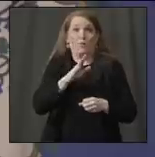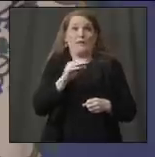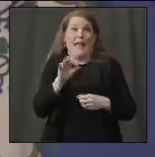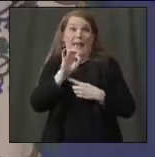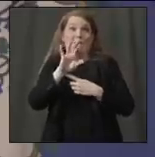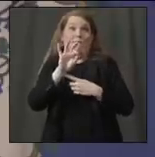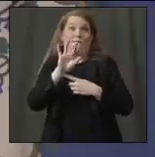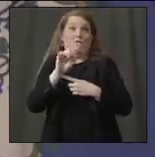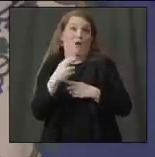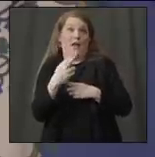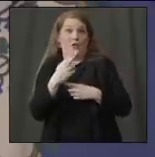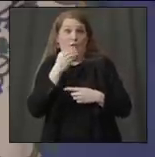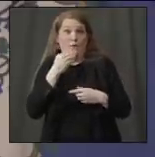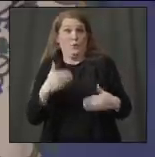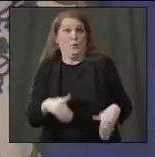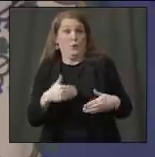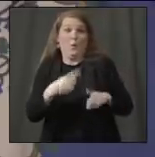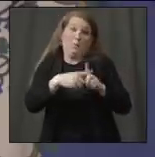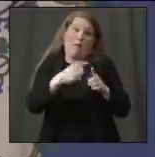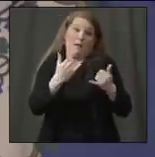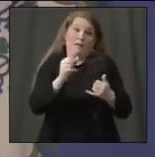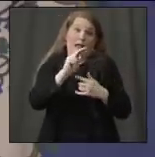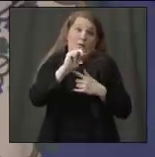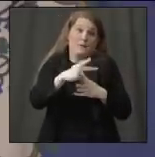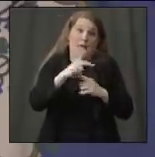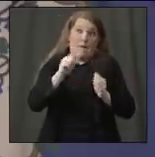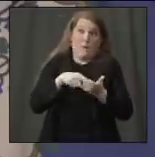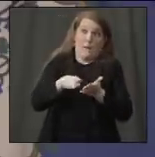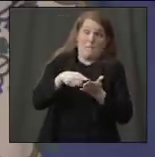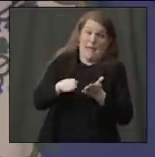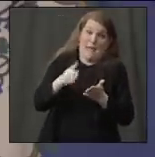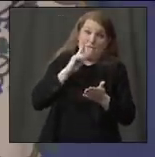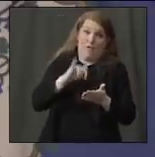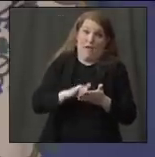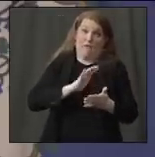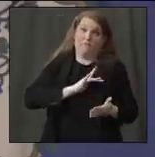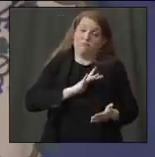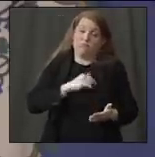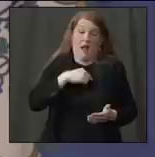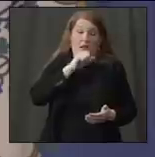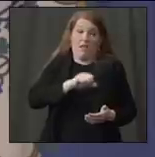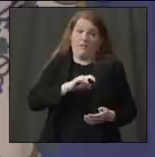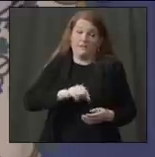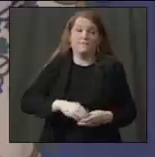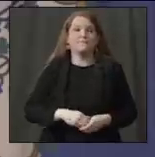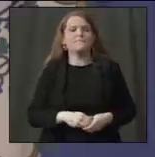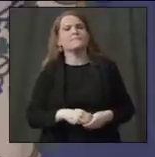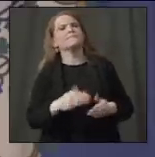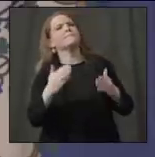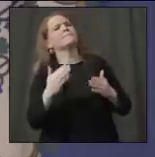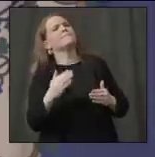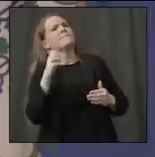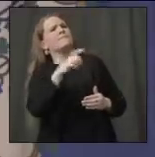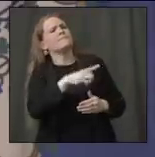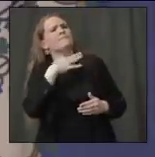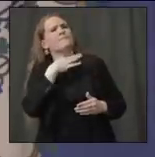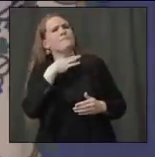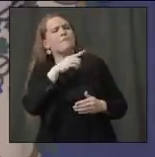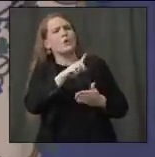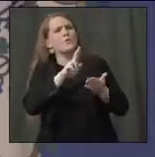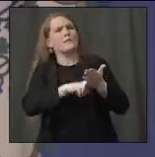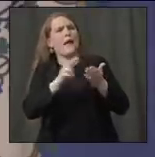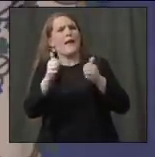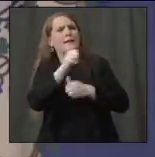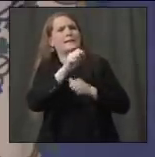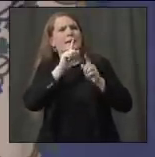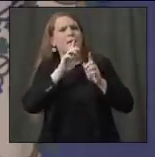love it. And then, Governor, you signed an executive order that school district employees, including bus drivers, would